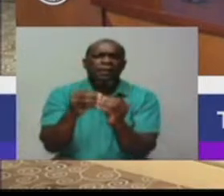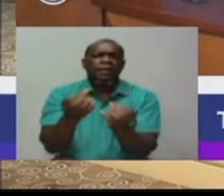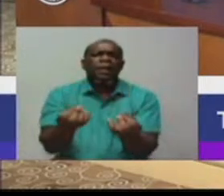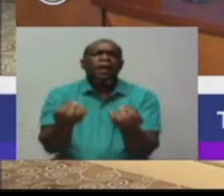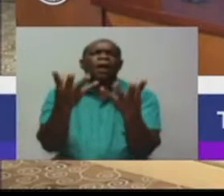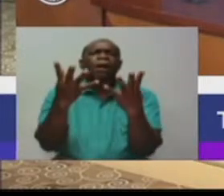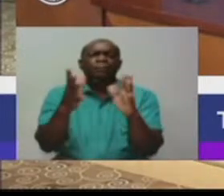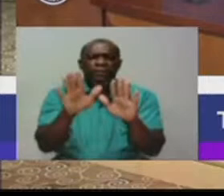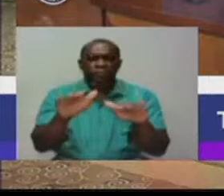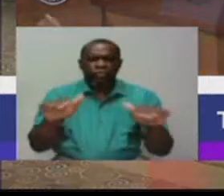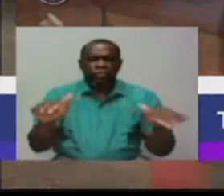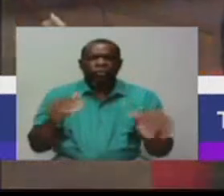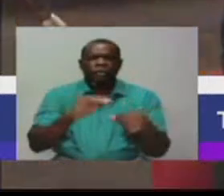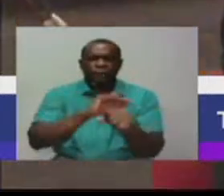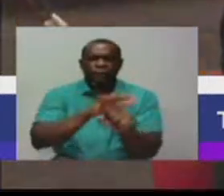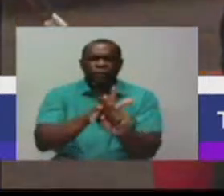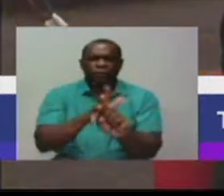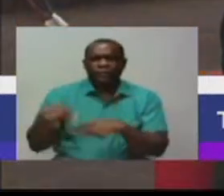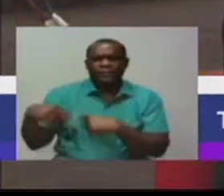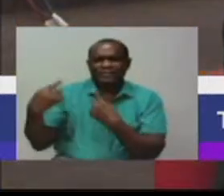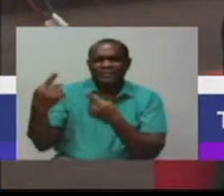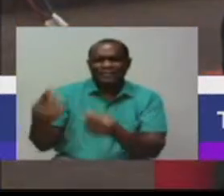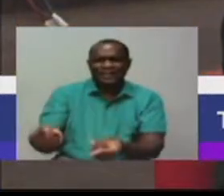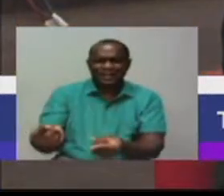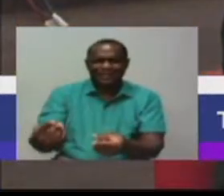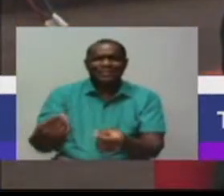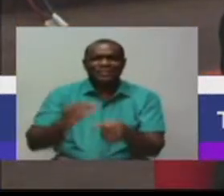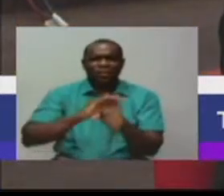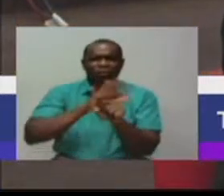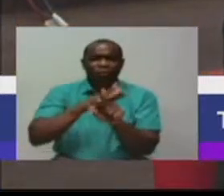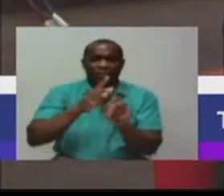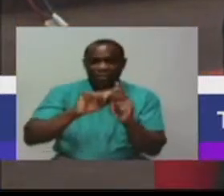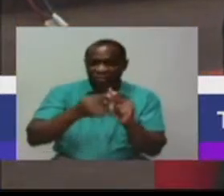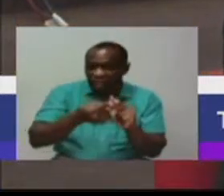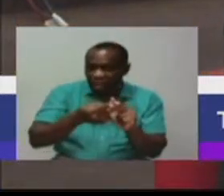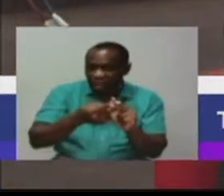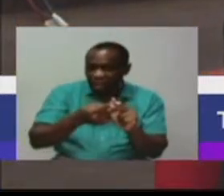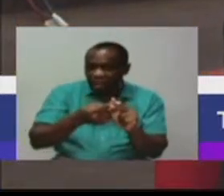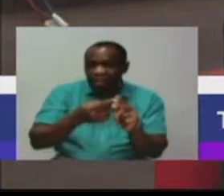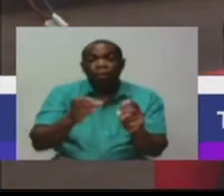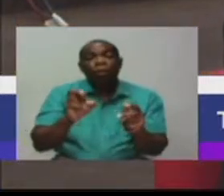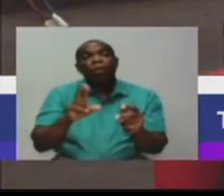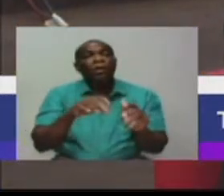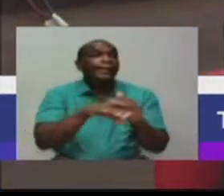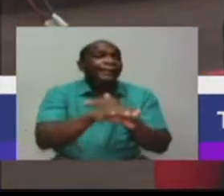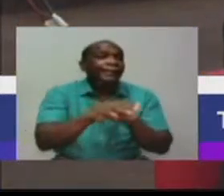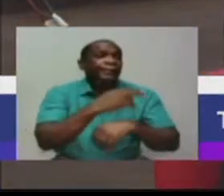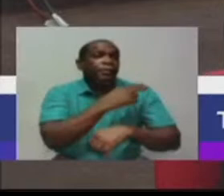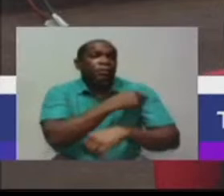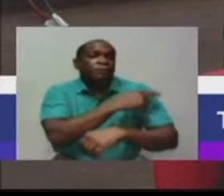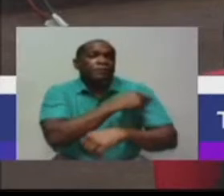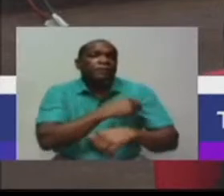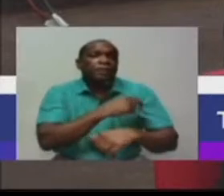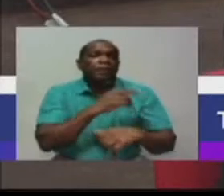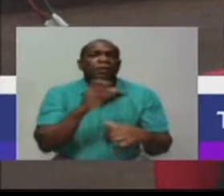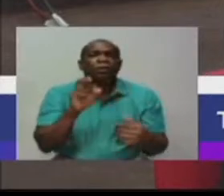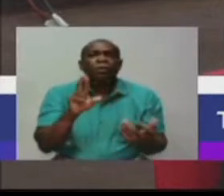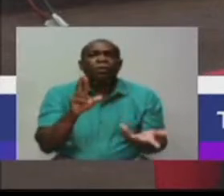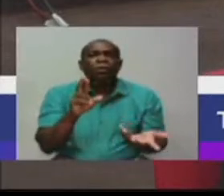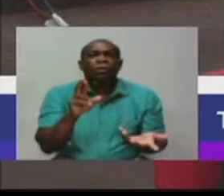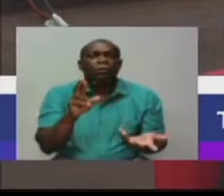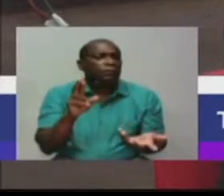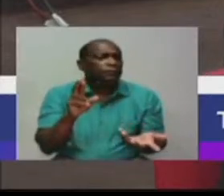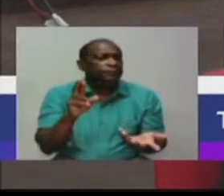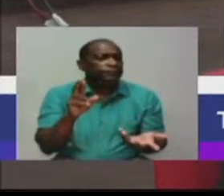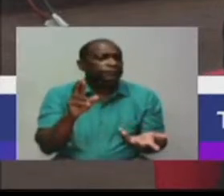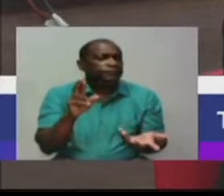have had COVID or been in hospital or have had even, because I've heard in a newspaper